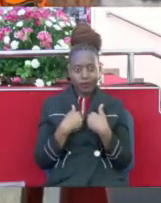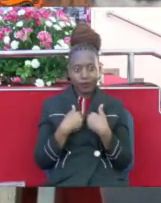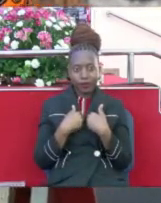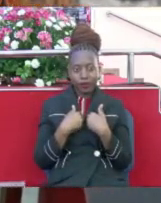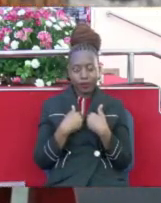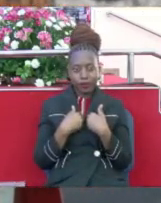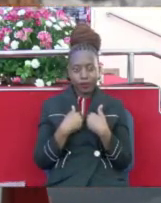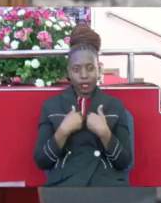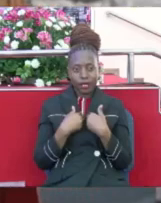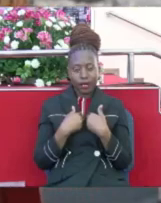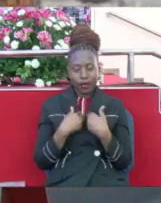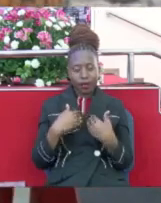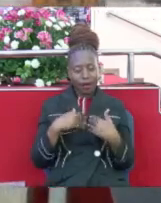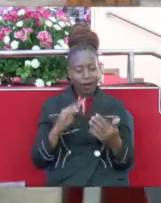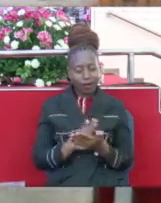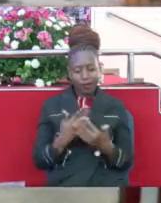start taking.